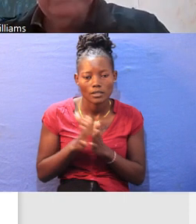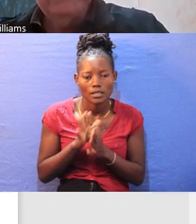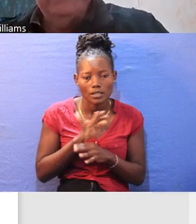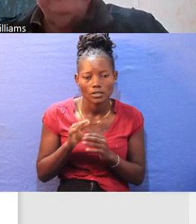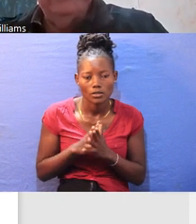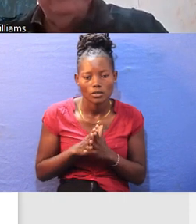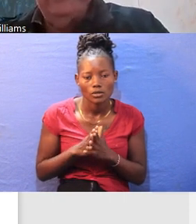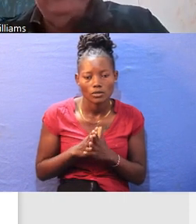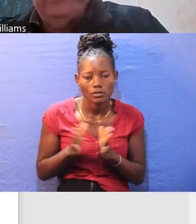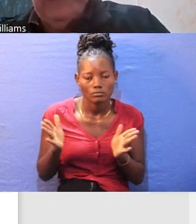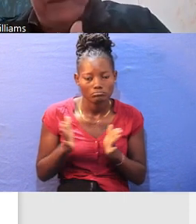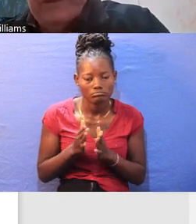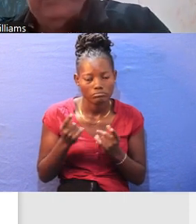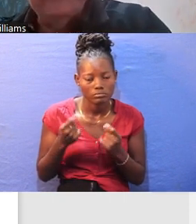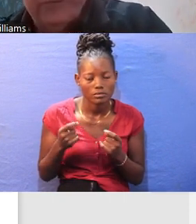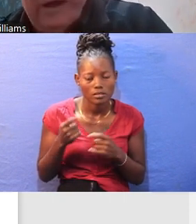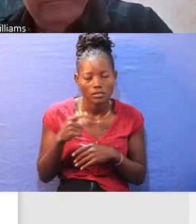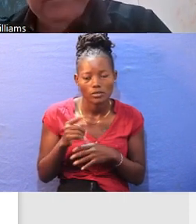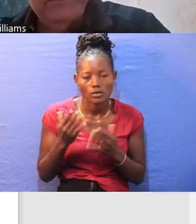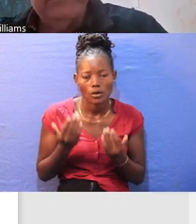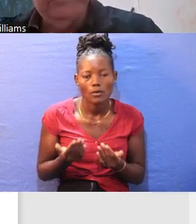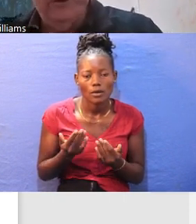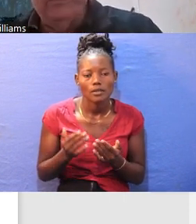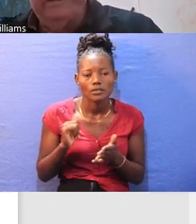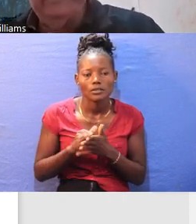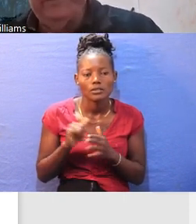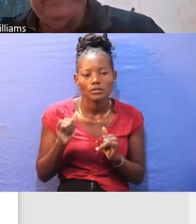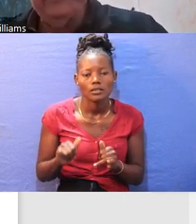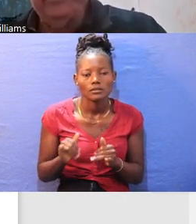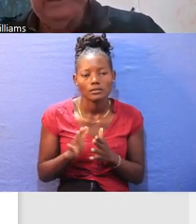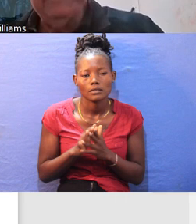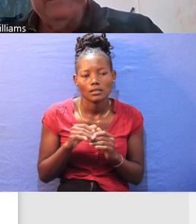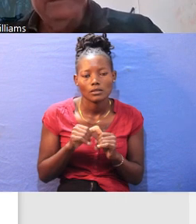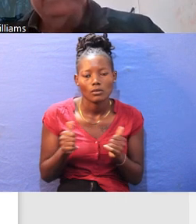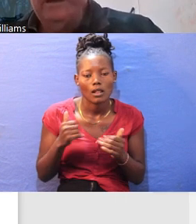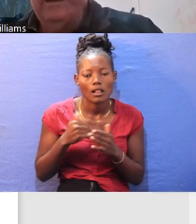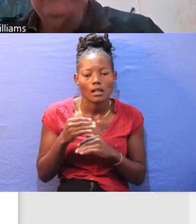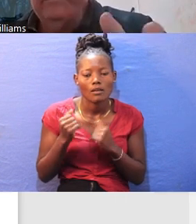way that you can stay fresh enough to run. So I don't want it interfering with your running.